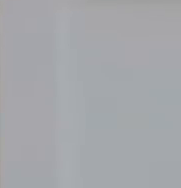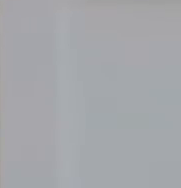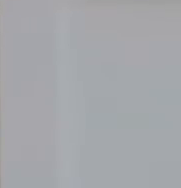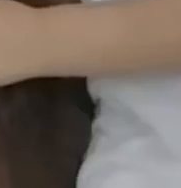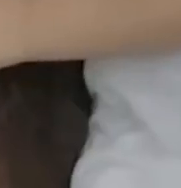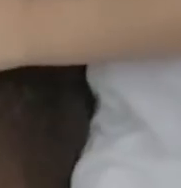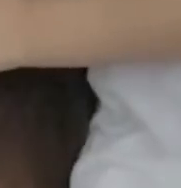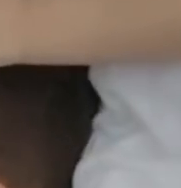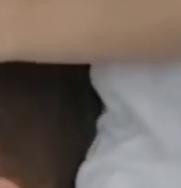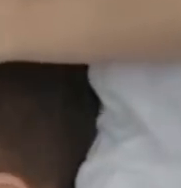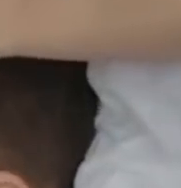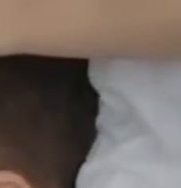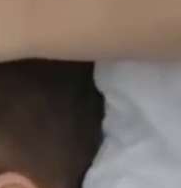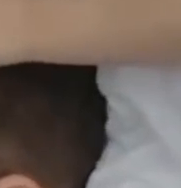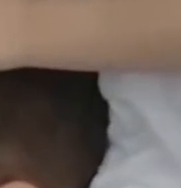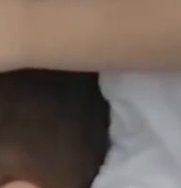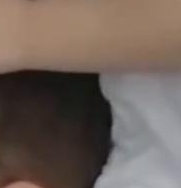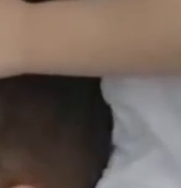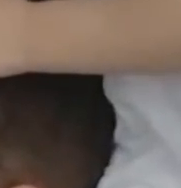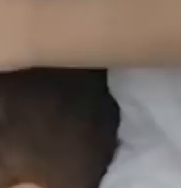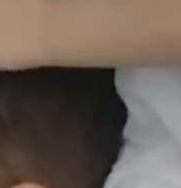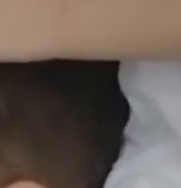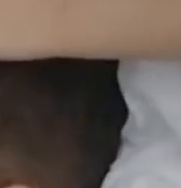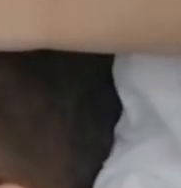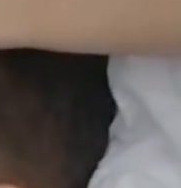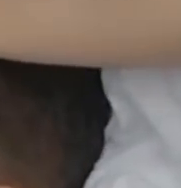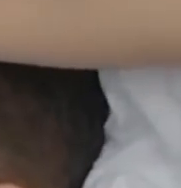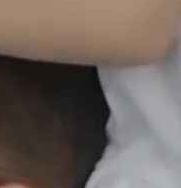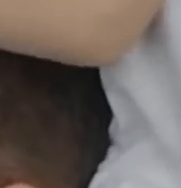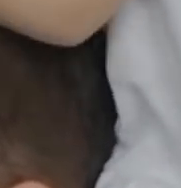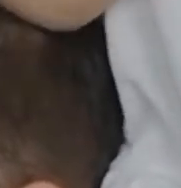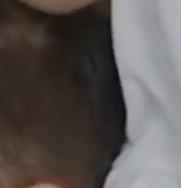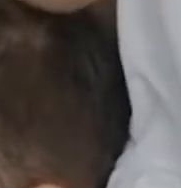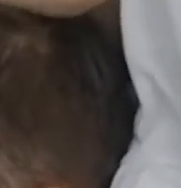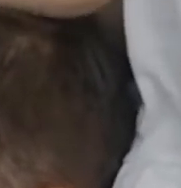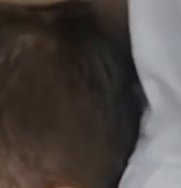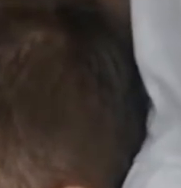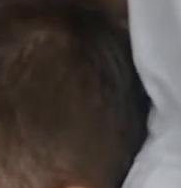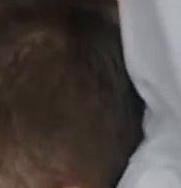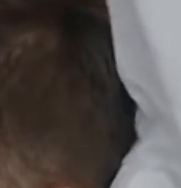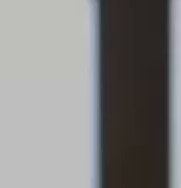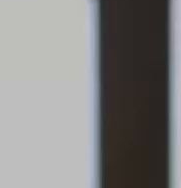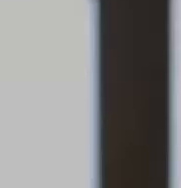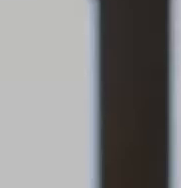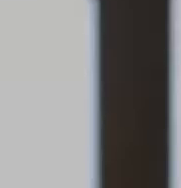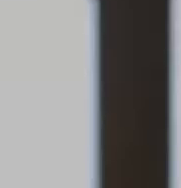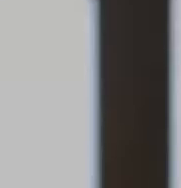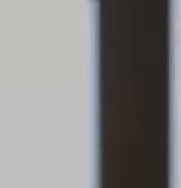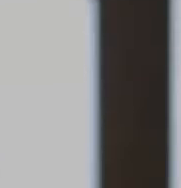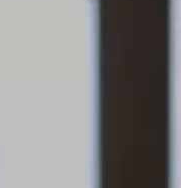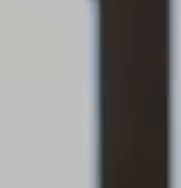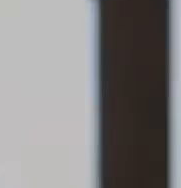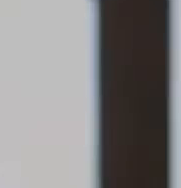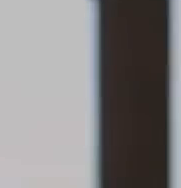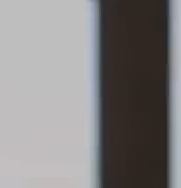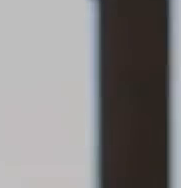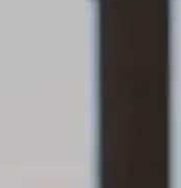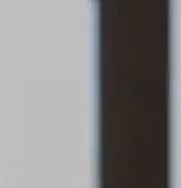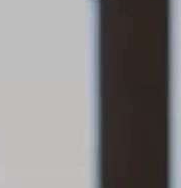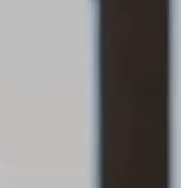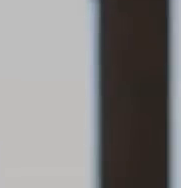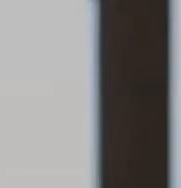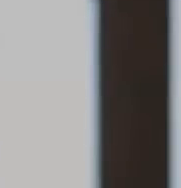too. To support your child, listen and acknowledge their fears and questions. Provide